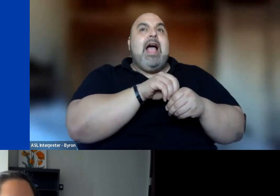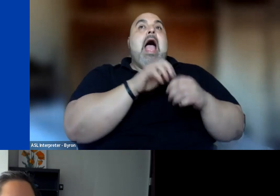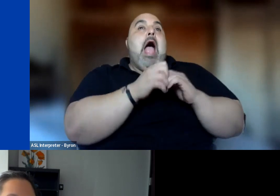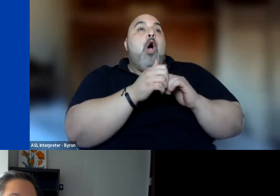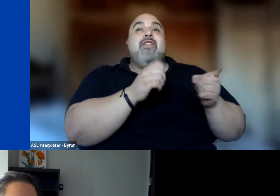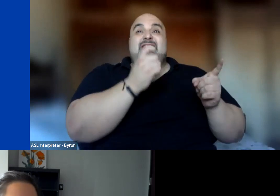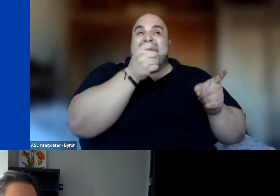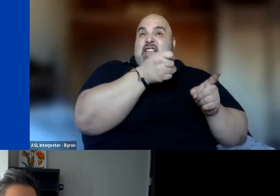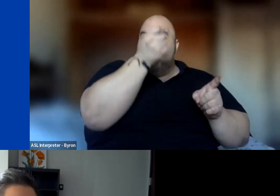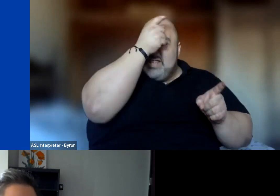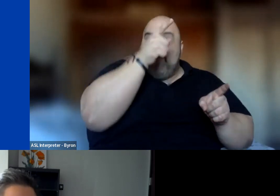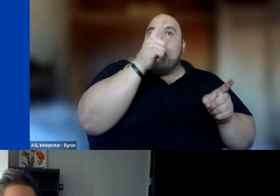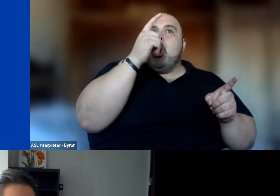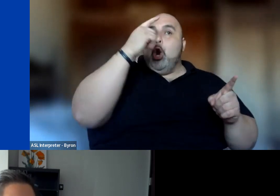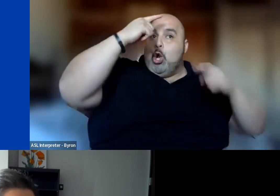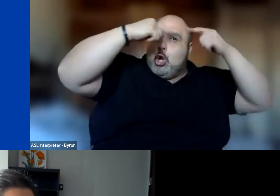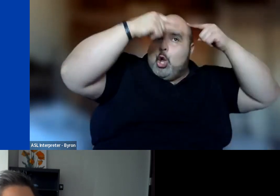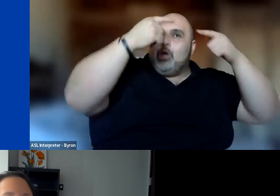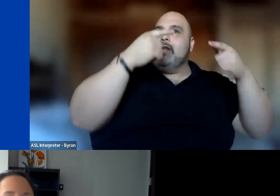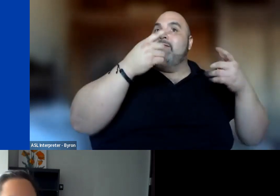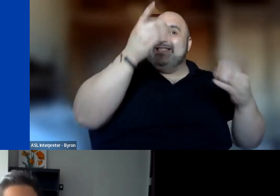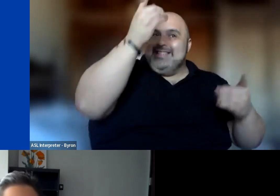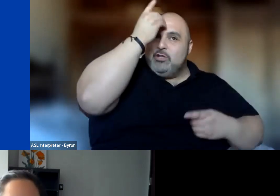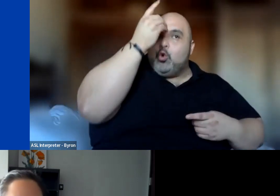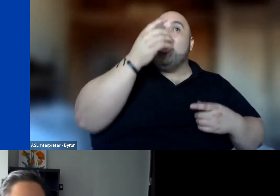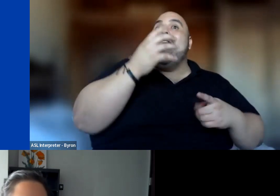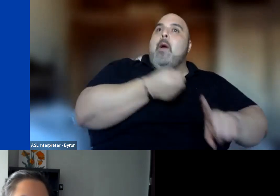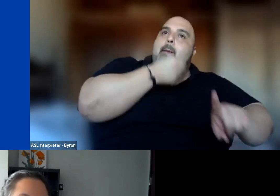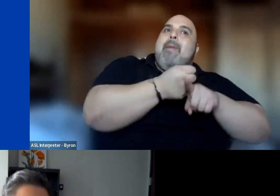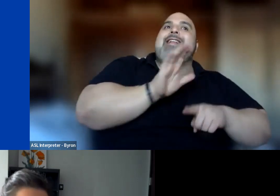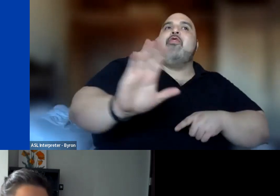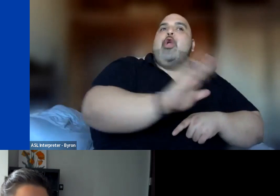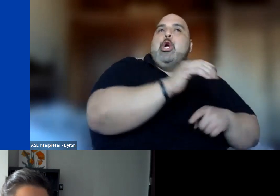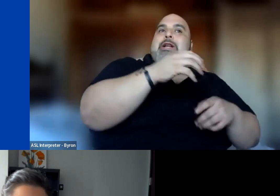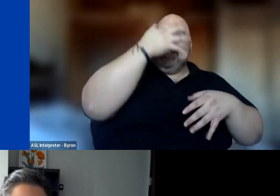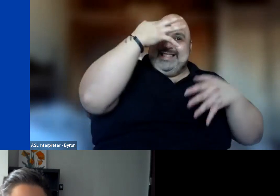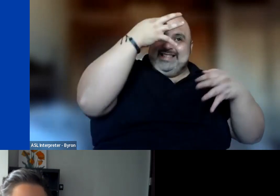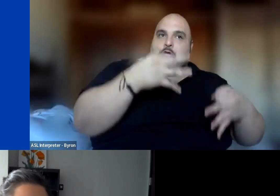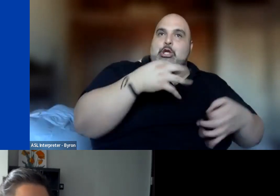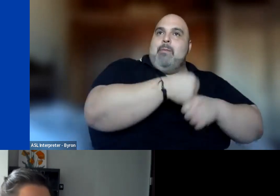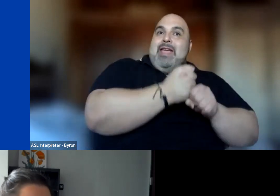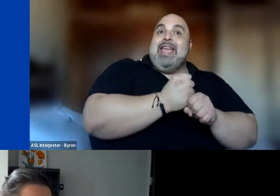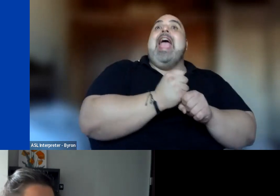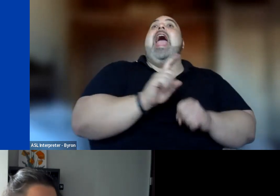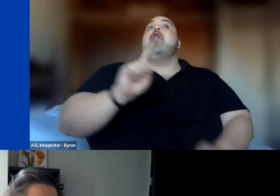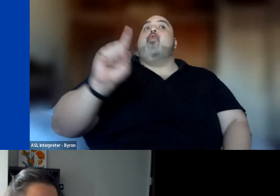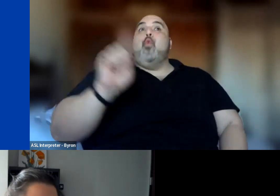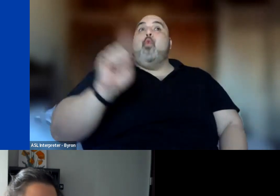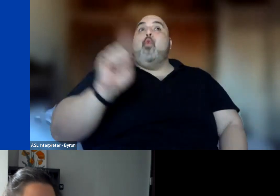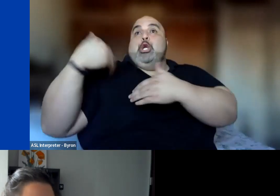neurocognitive disorders and how they affect decision-making capacity and where conservatorships are needed.